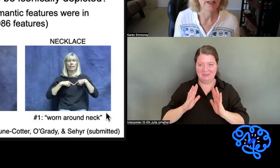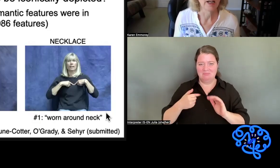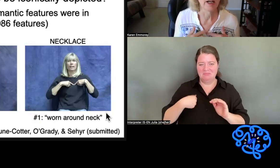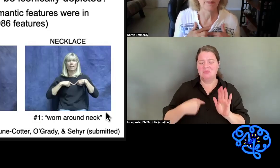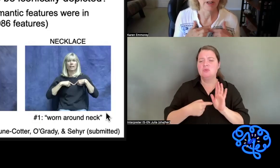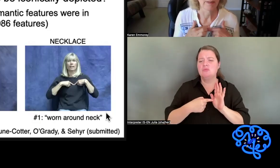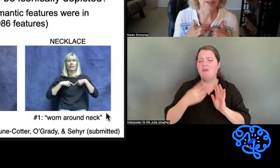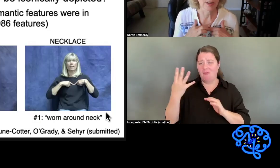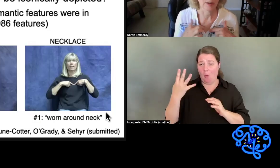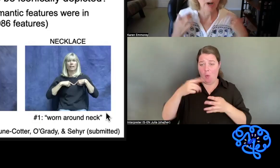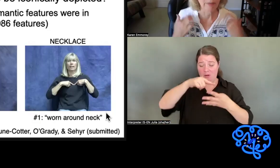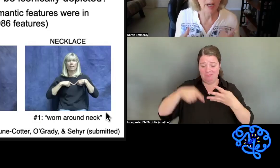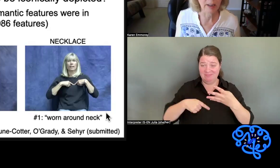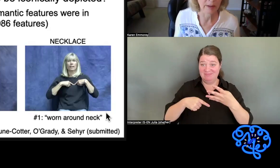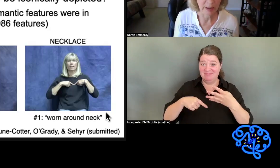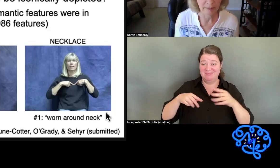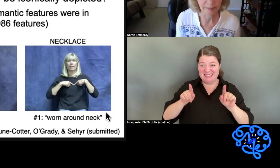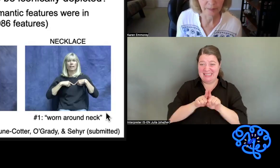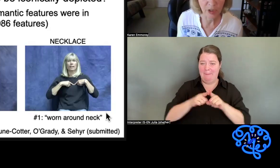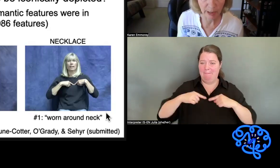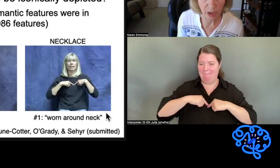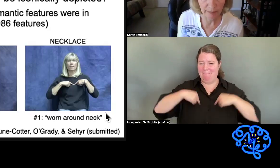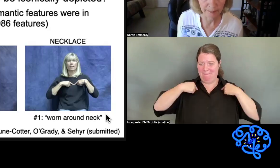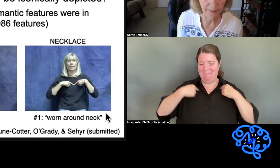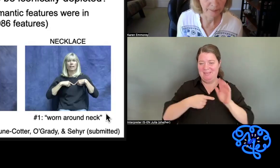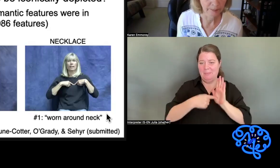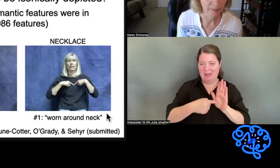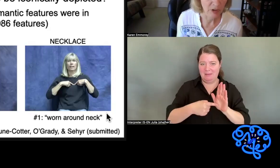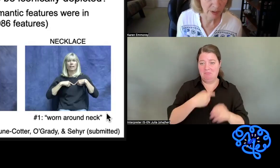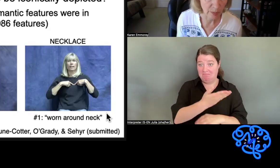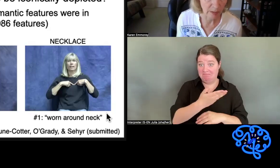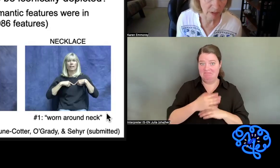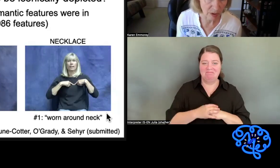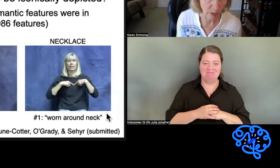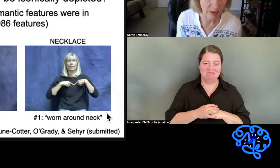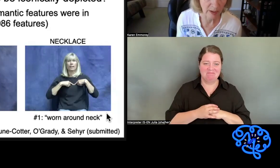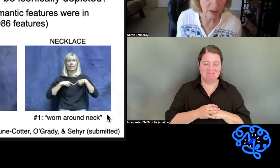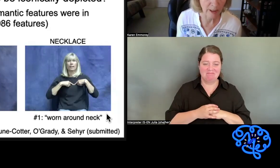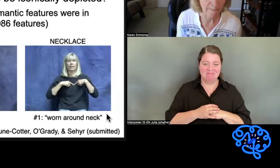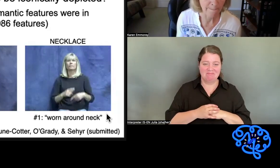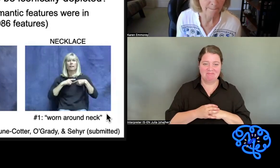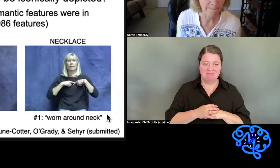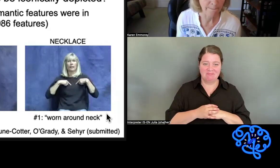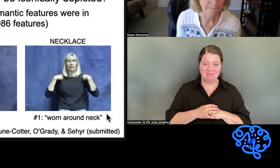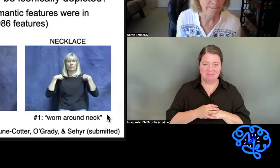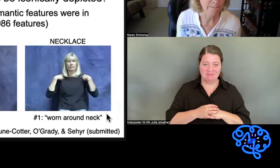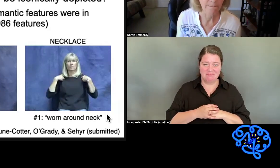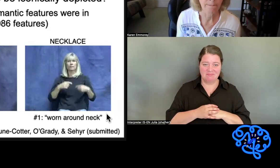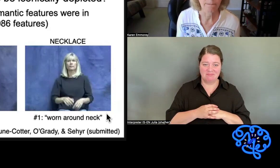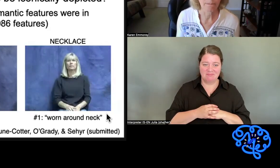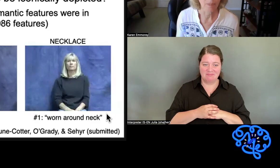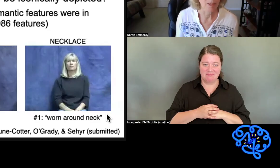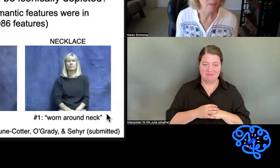had this around the neck depiction. So here's what this one sign looks like.